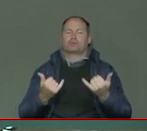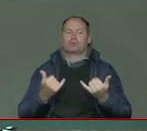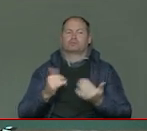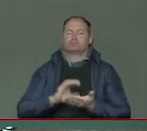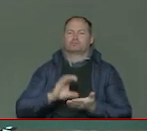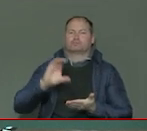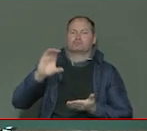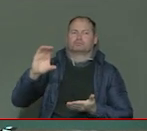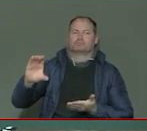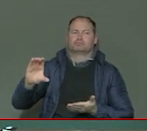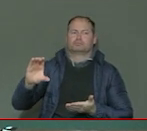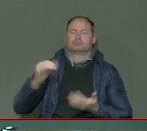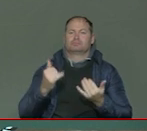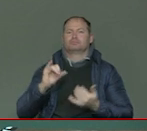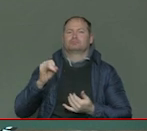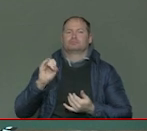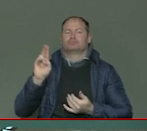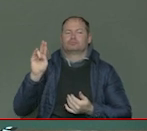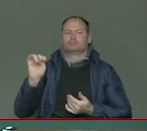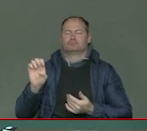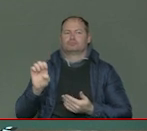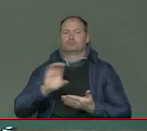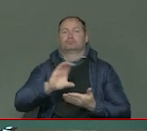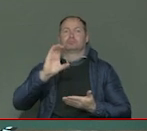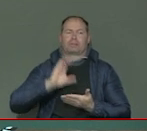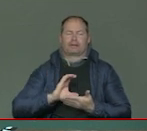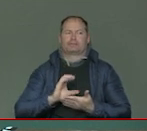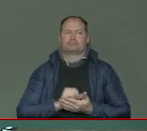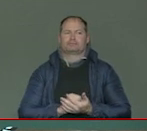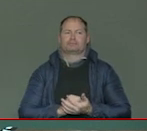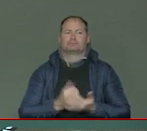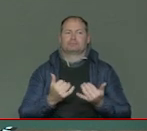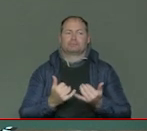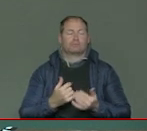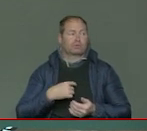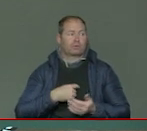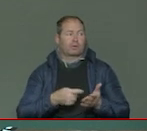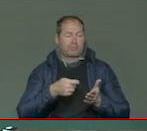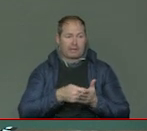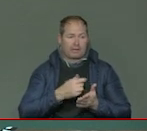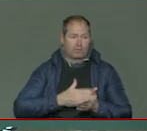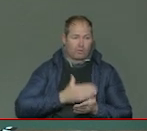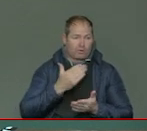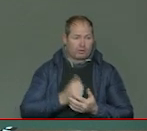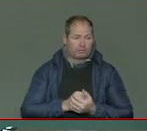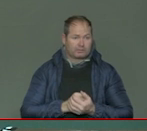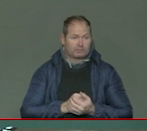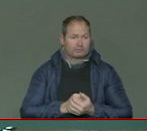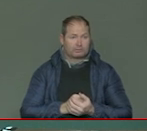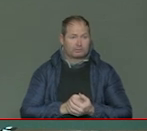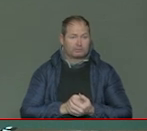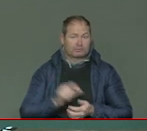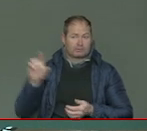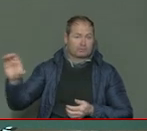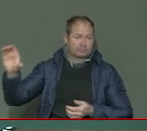only matures in June. And now they ask the people, we want to buy this vehicle. We have this deposit which